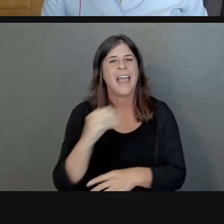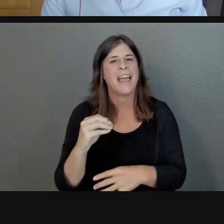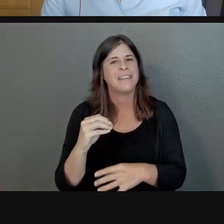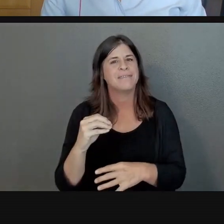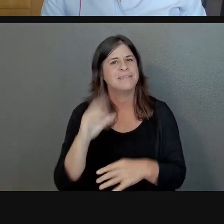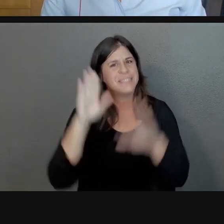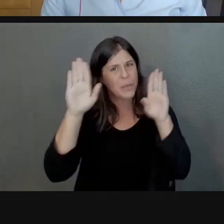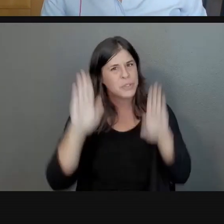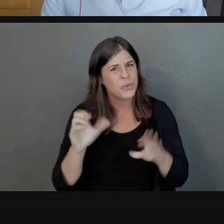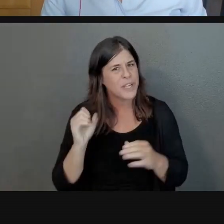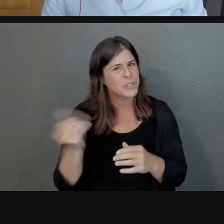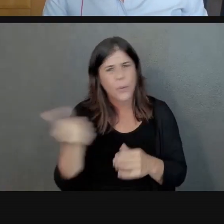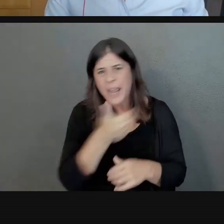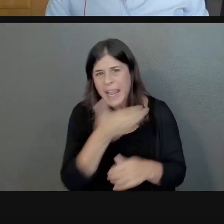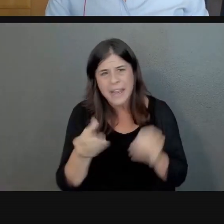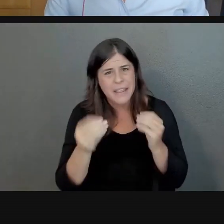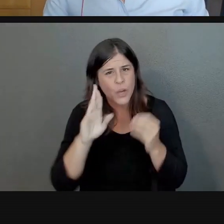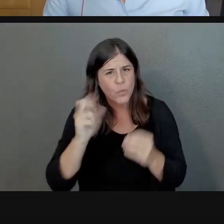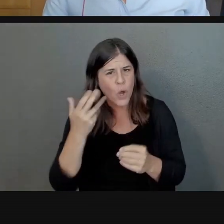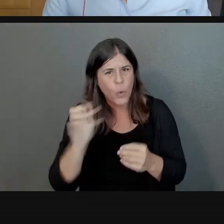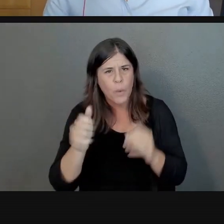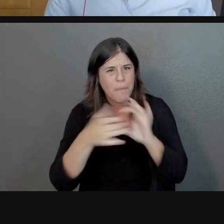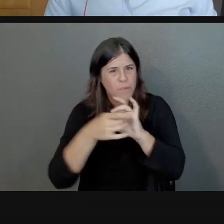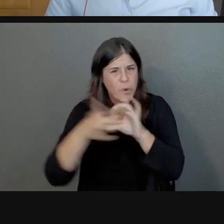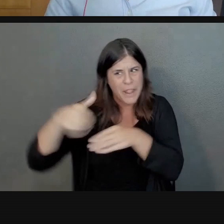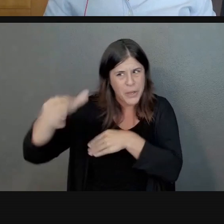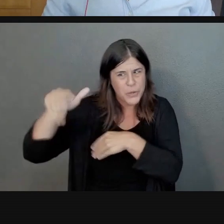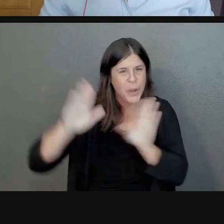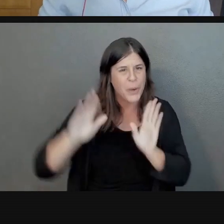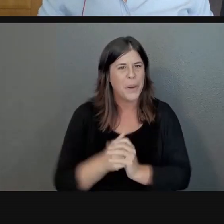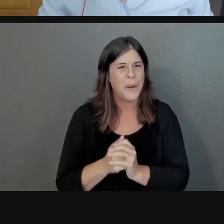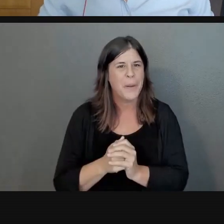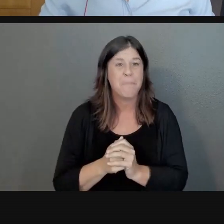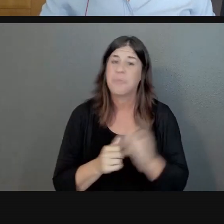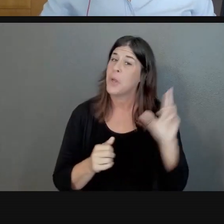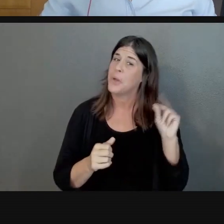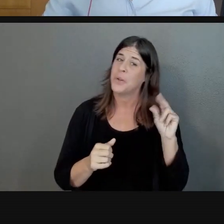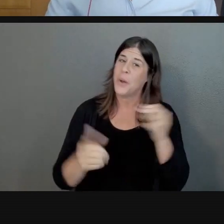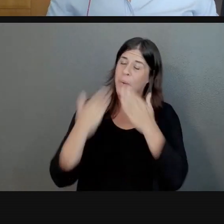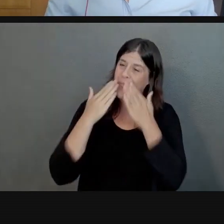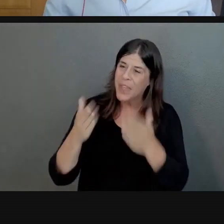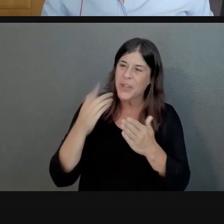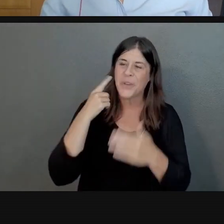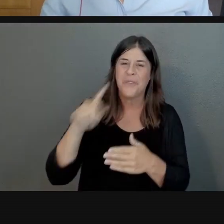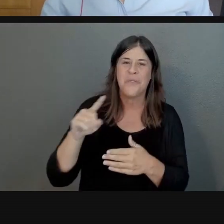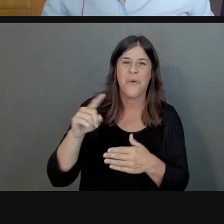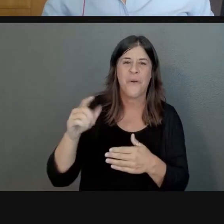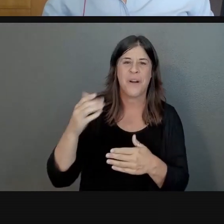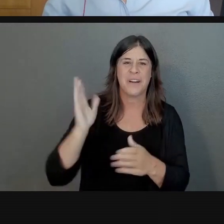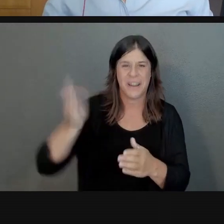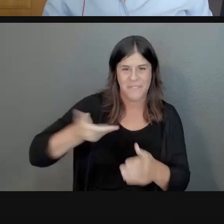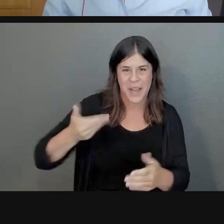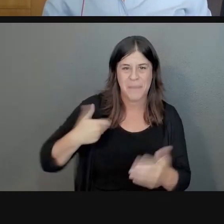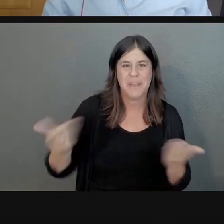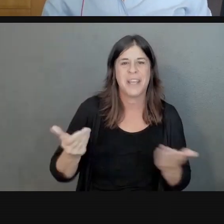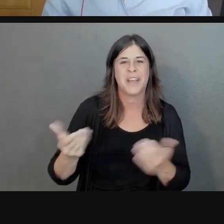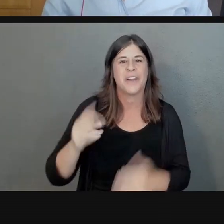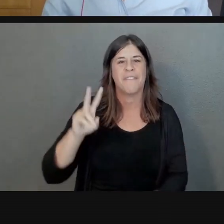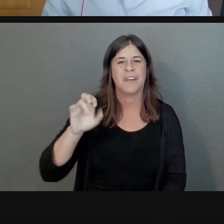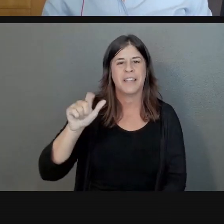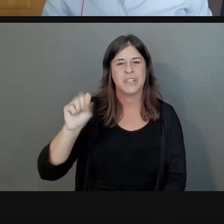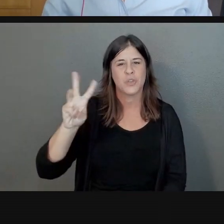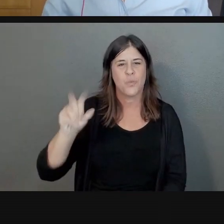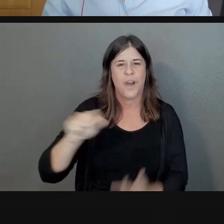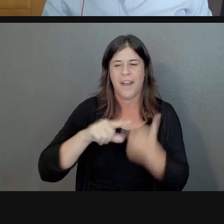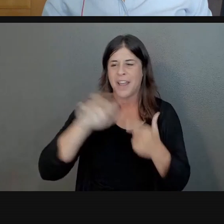was great. So anything else, Rahul, before we let you go? No, thank you for having me here, Velaswa and Jeff. This was